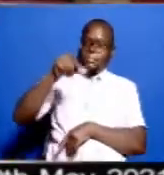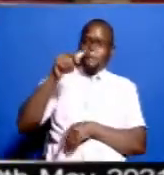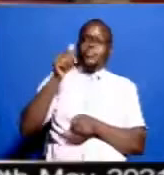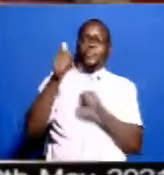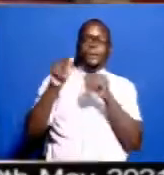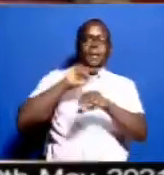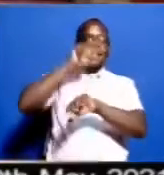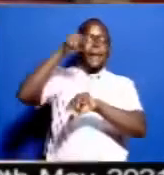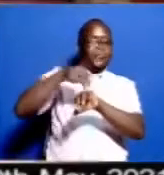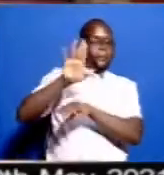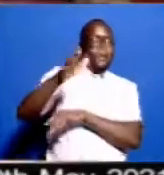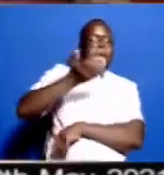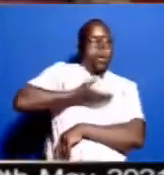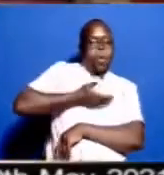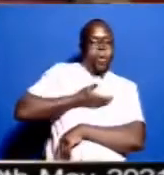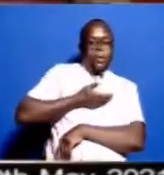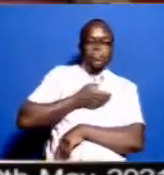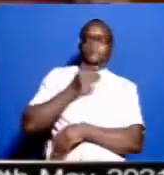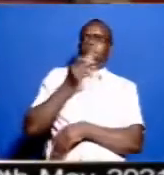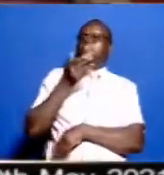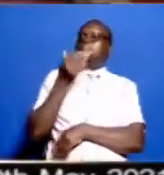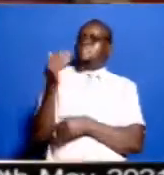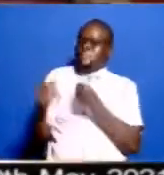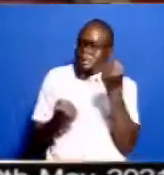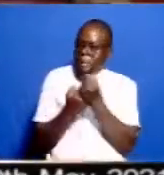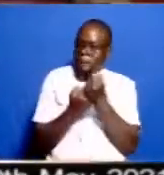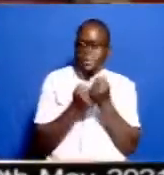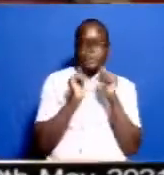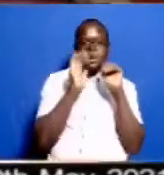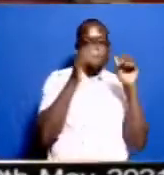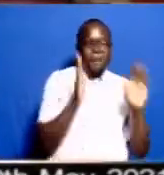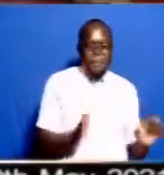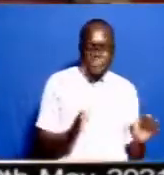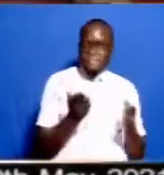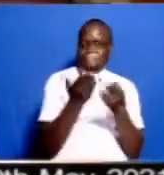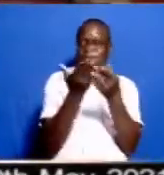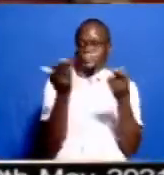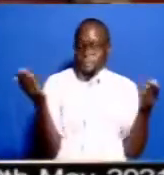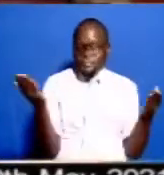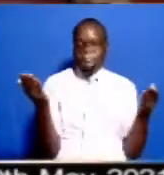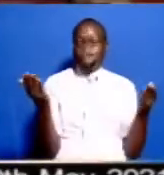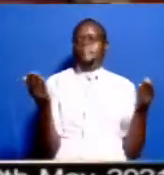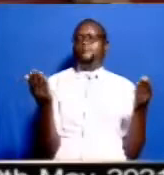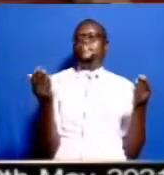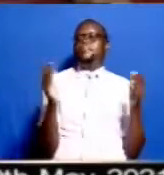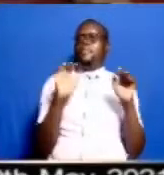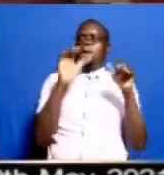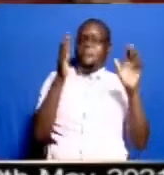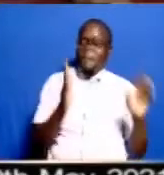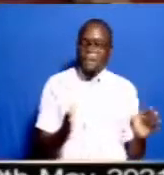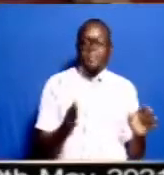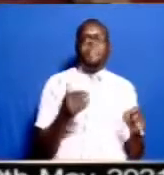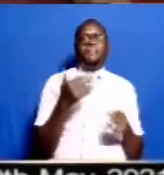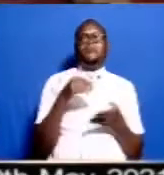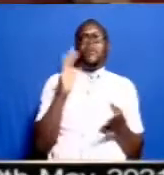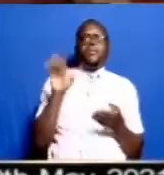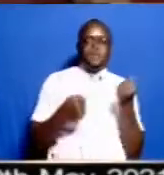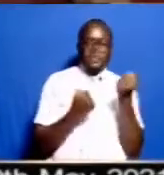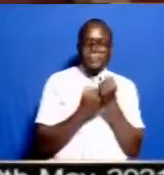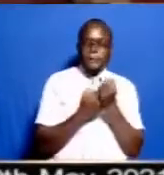carrier, which is what is supporting the farmers out there? Do you have 5 minutes or more?